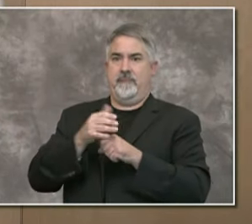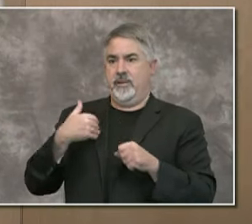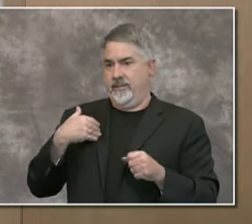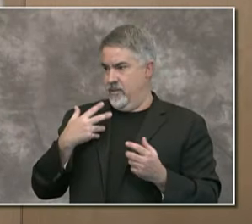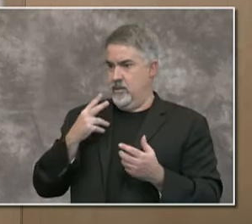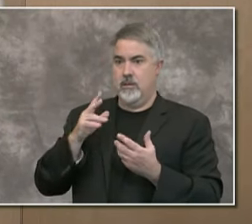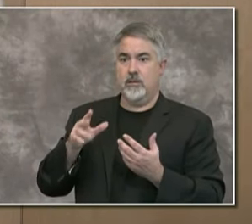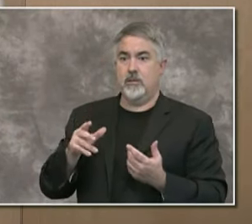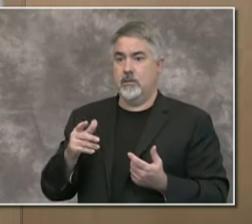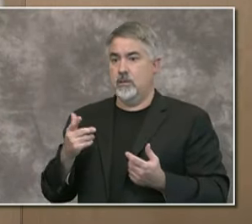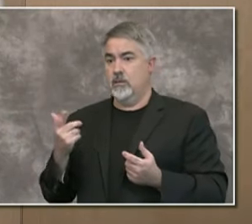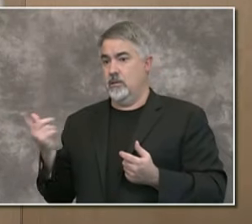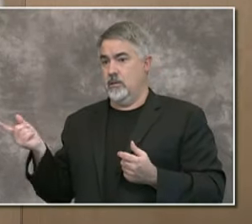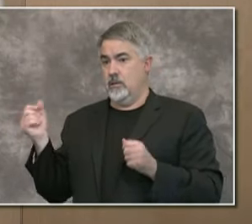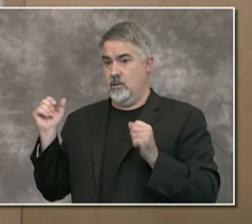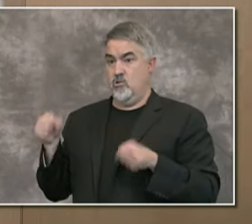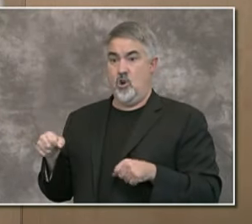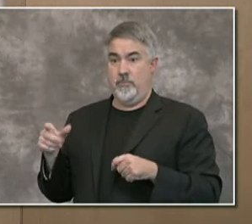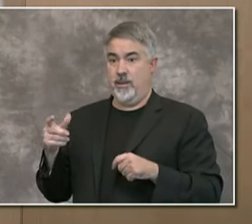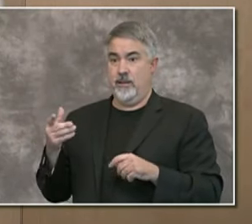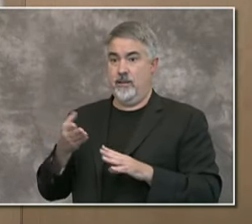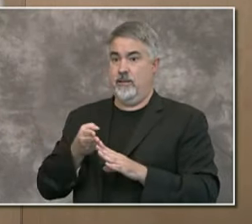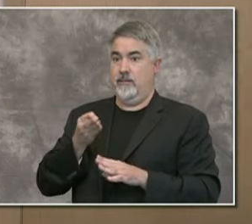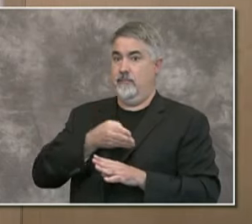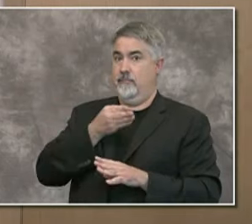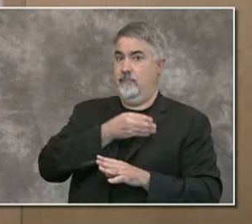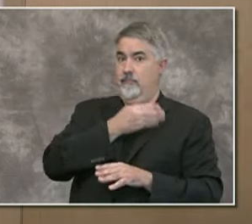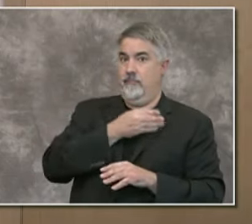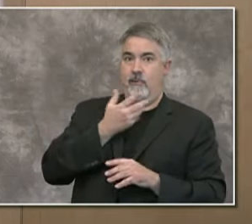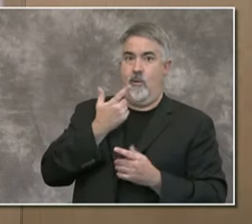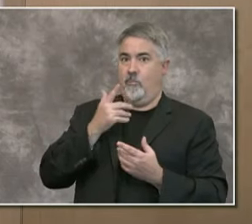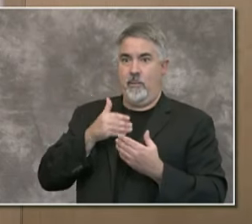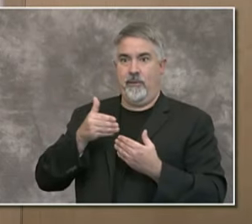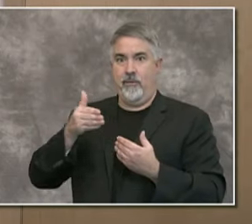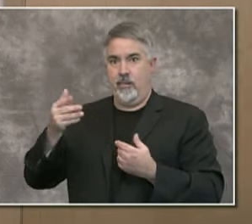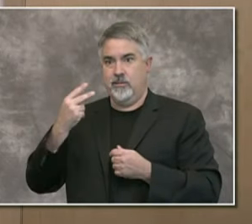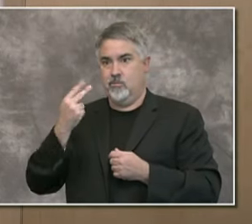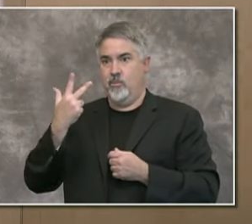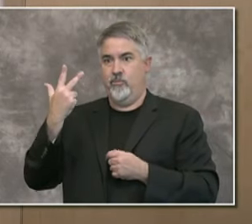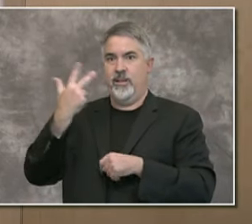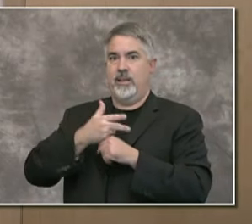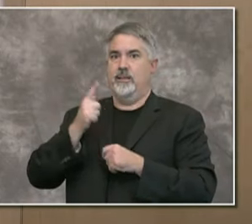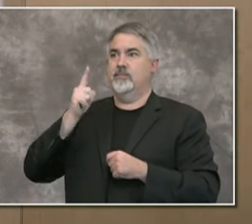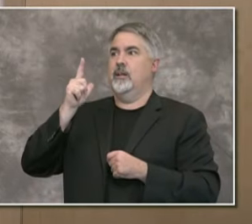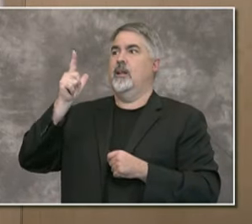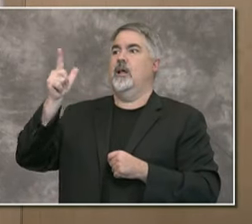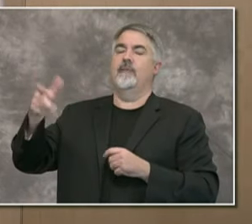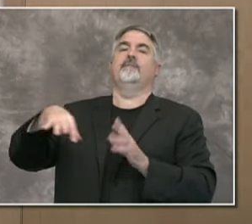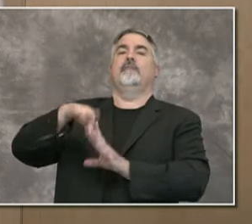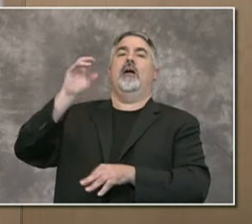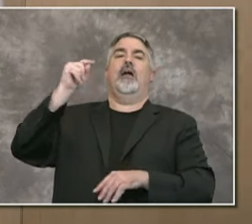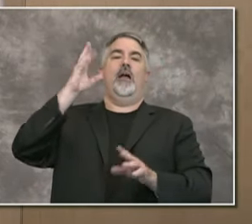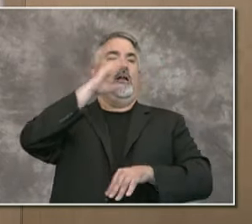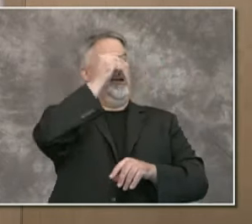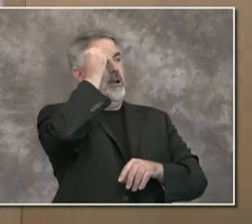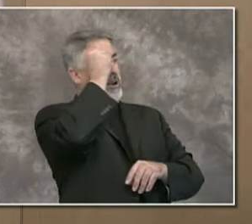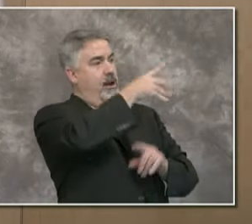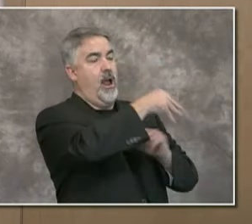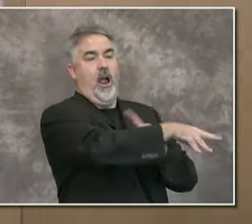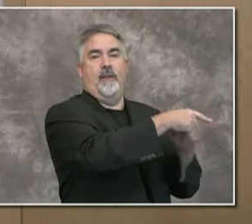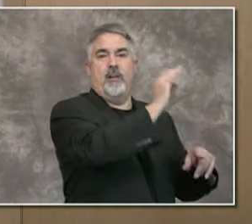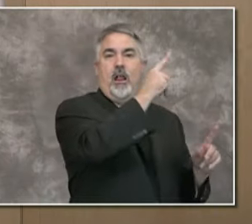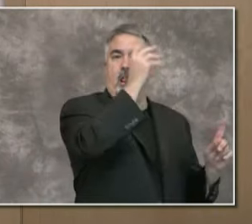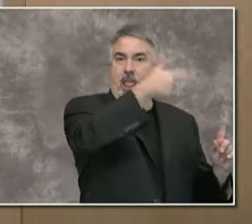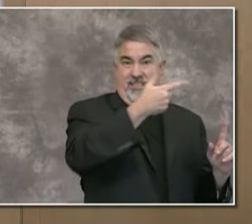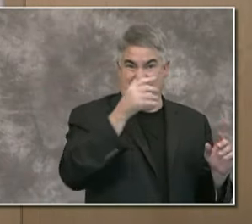be much longer, even up to days, before you actually contact their employer? Well, it could be within 24 to